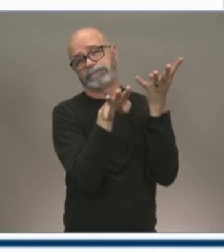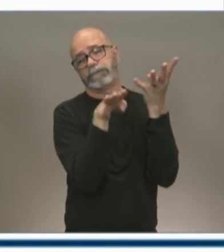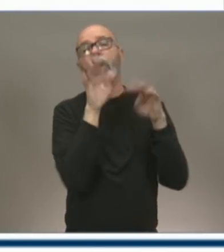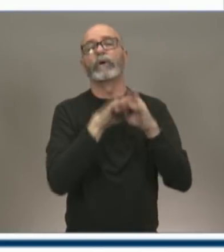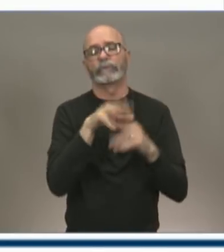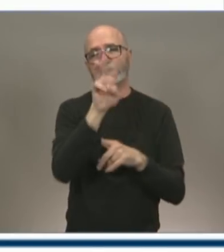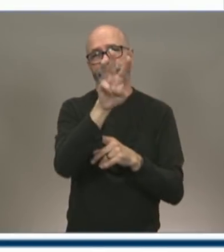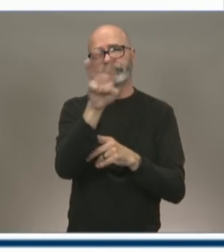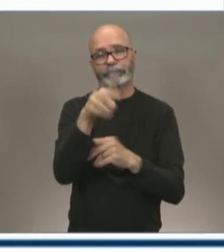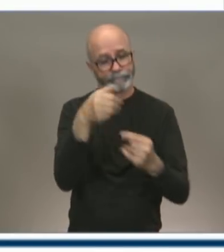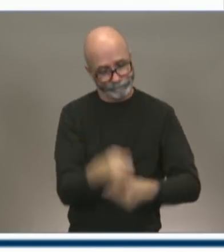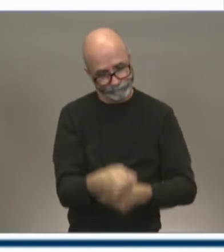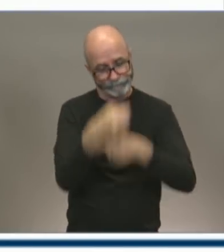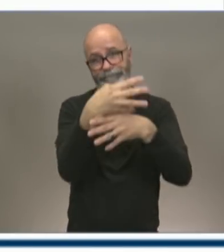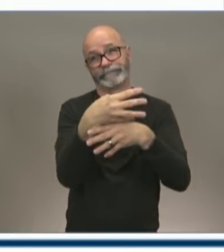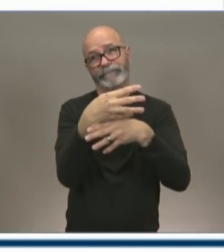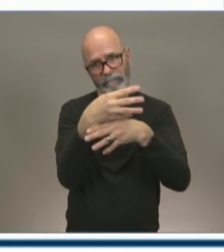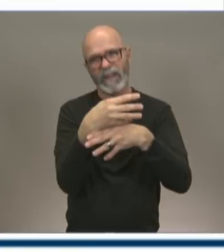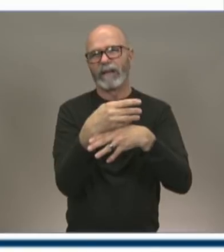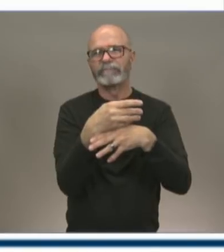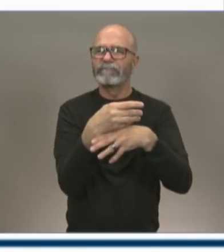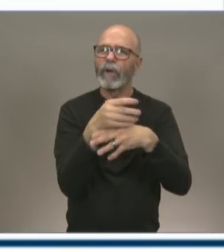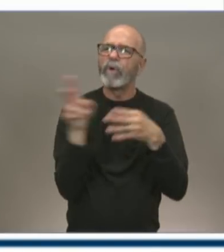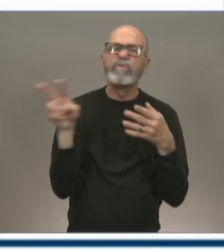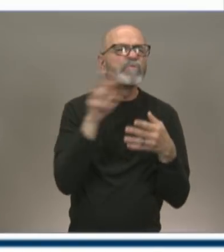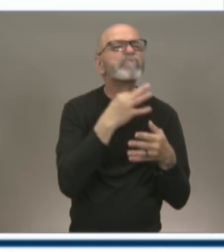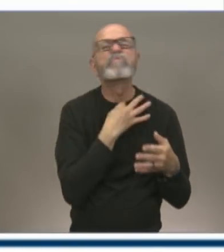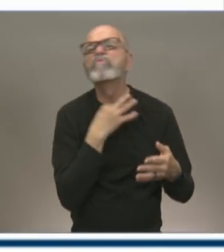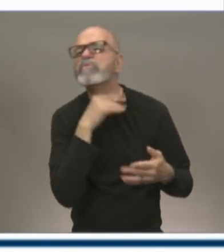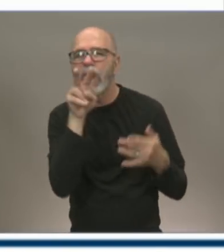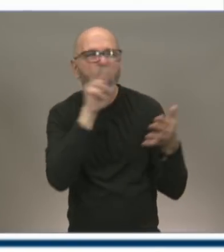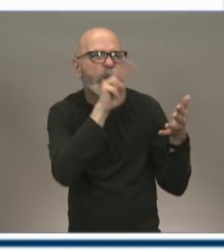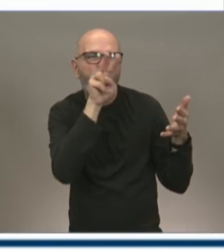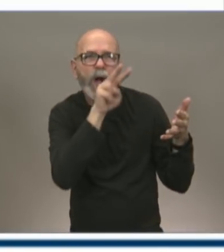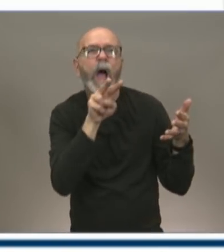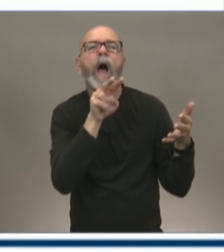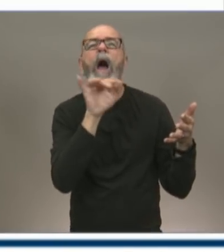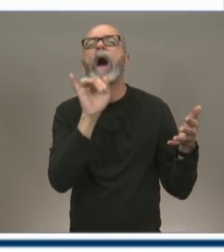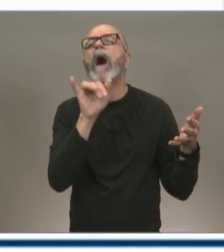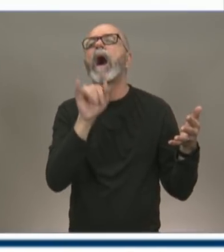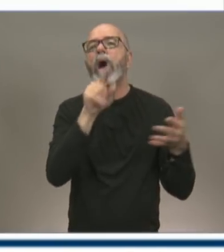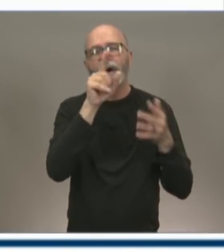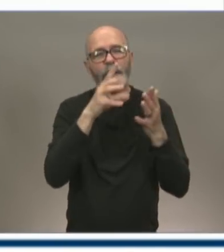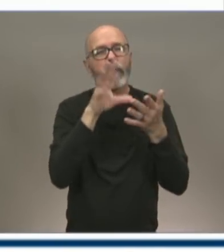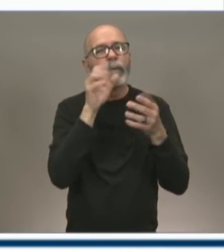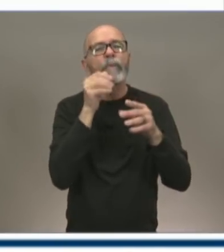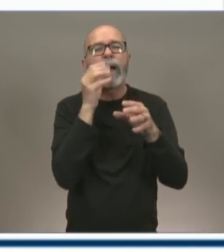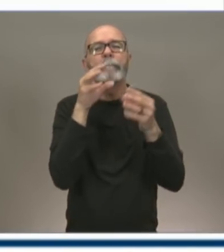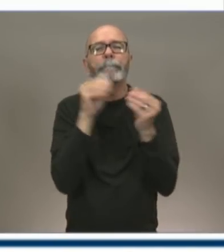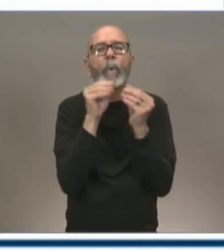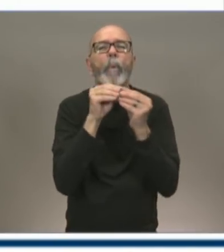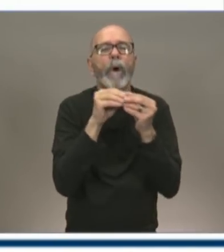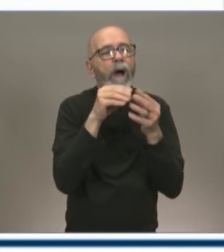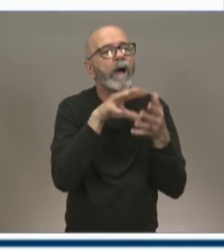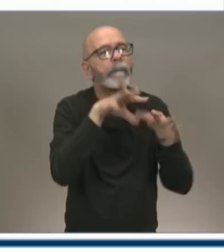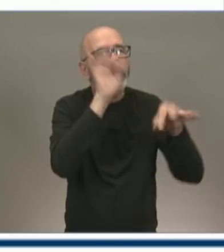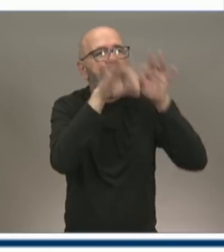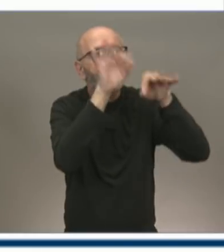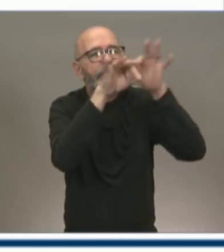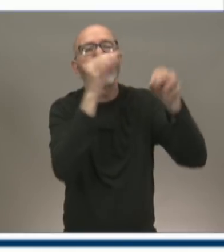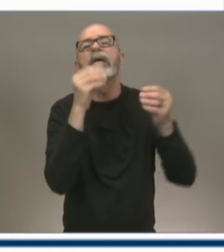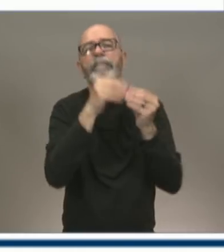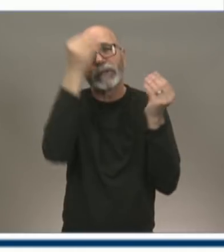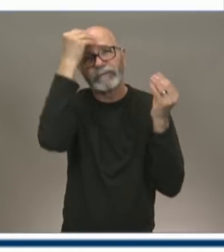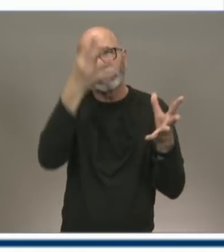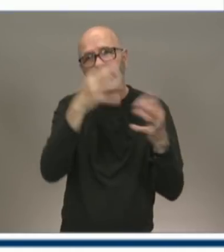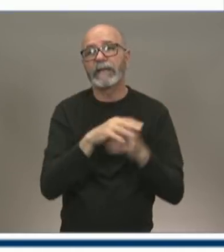I would encourage people to visit engagenovascotia.ca to learn more. And it wouldn't be a COVID press